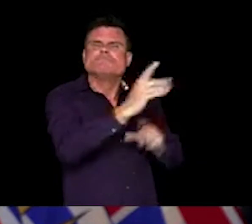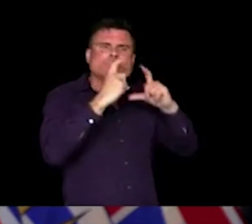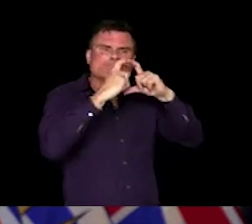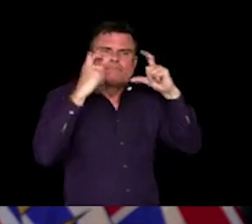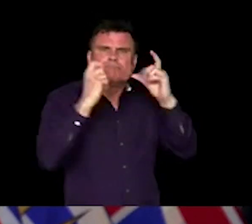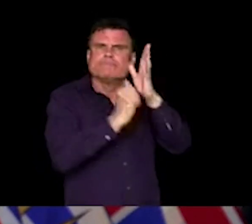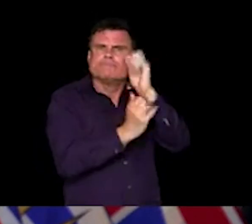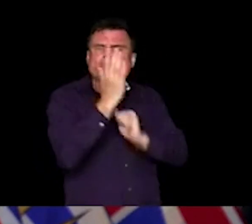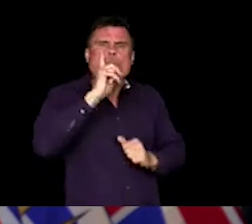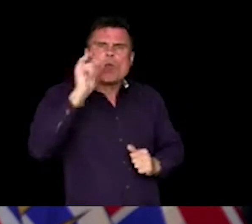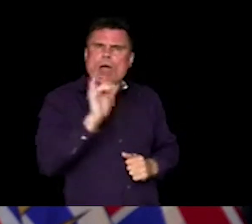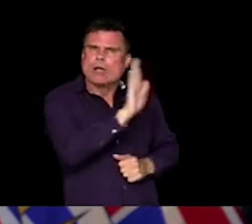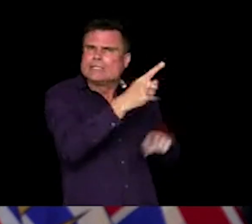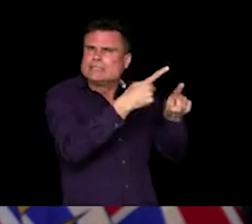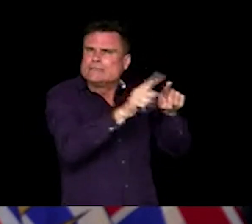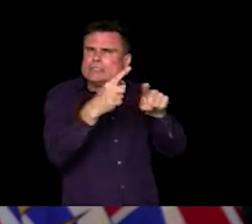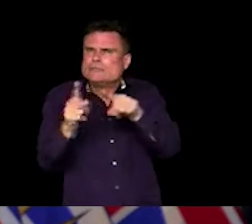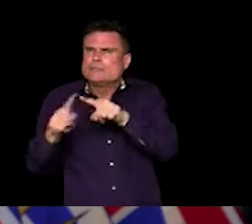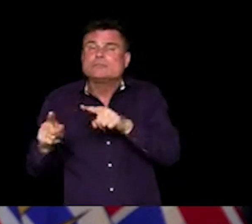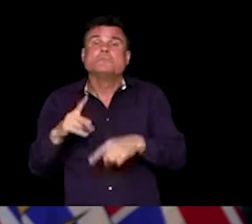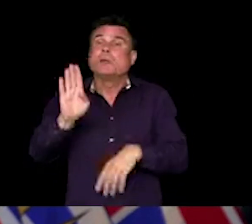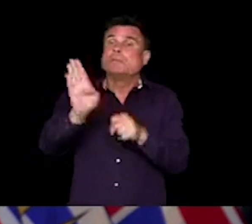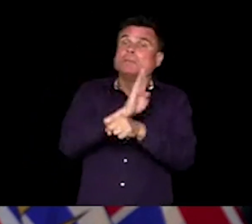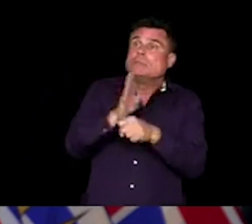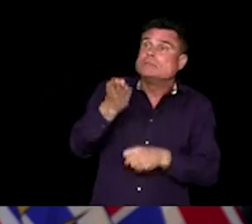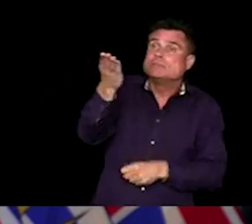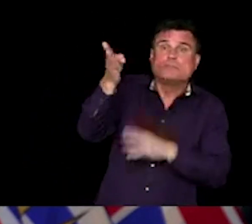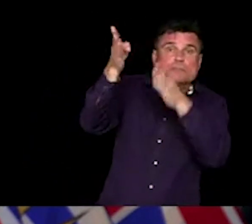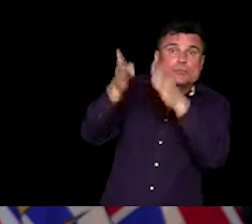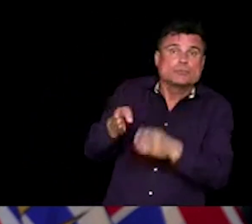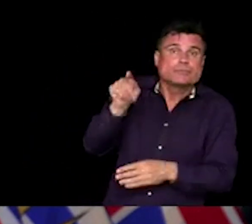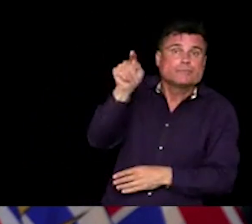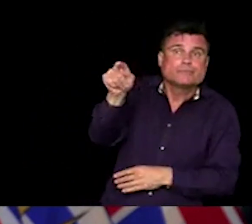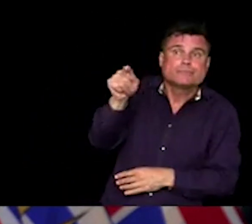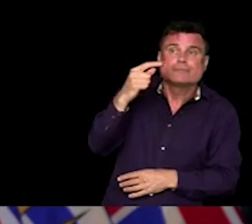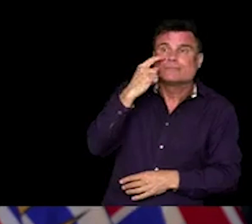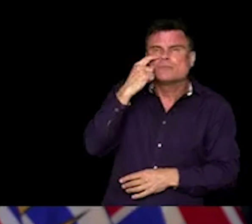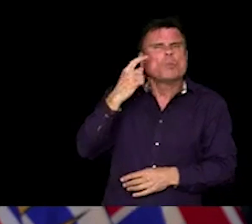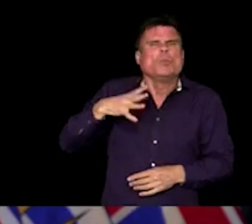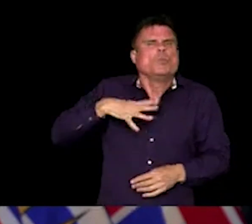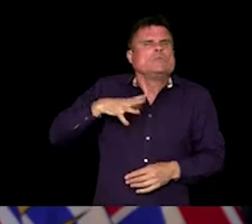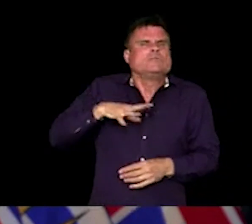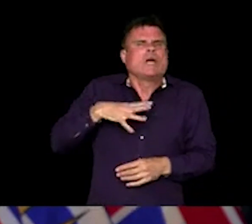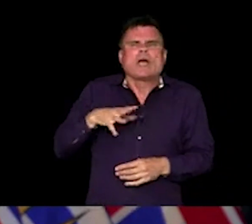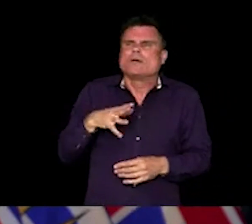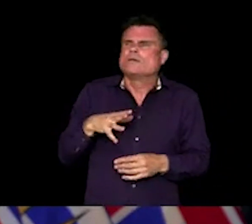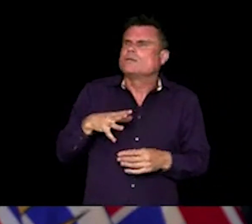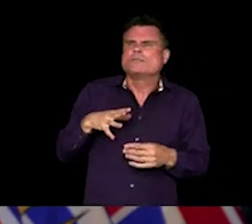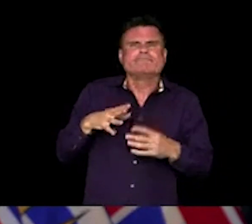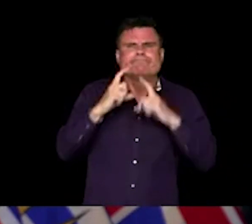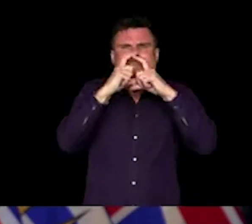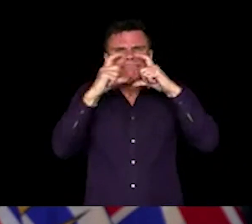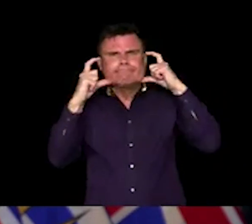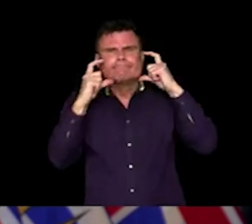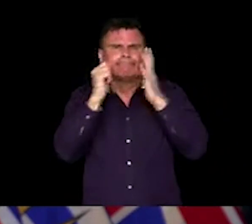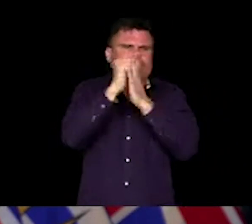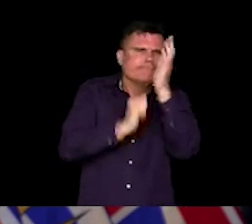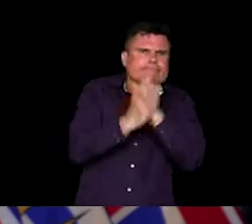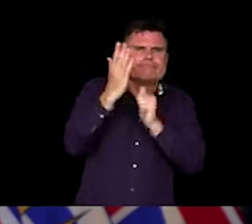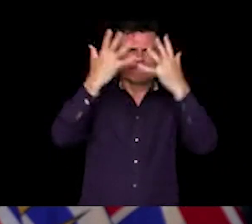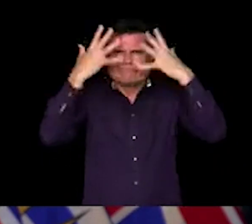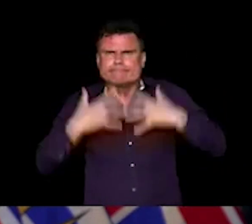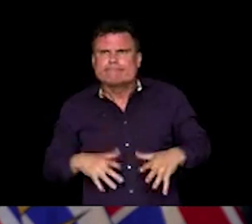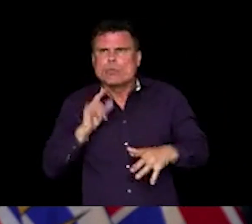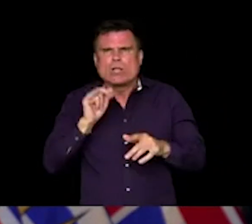coming around what is appropriate PPE in those situations. When we're talking about businesses, we're not talking about the same